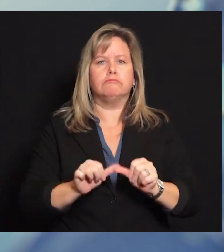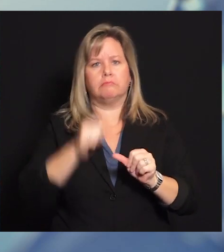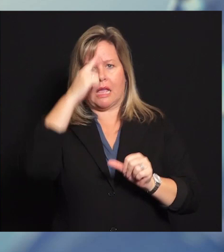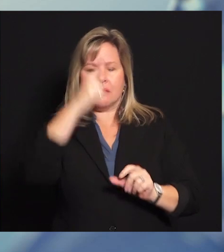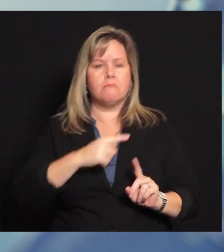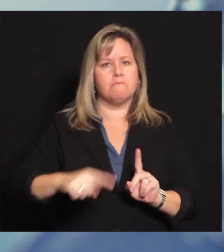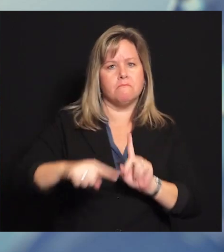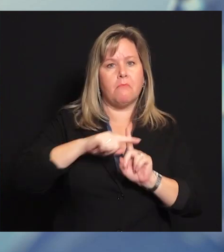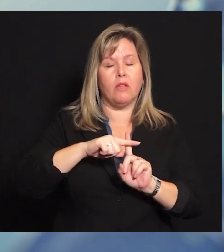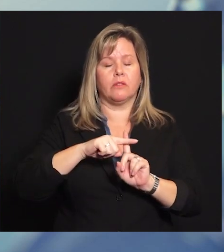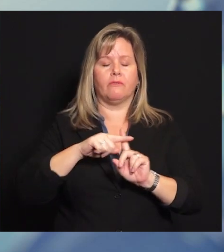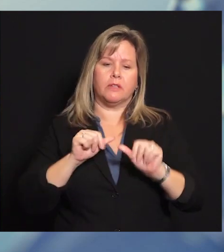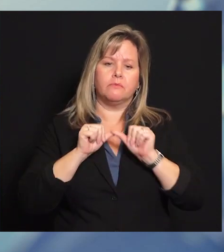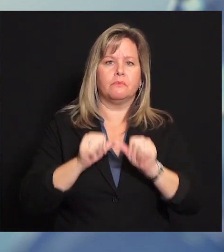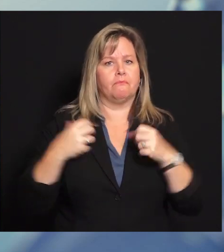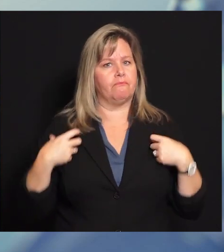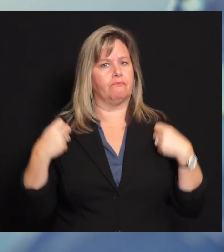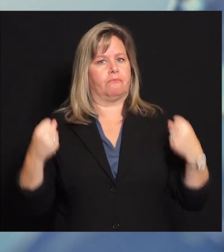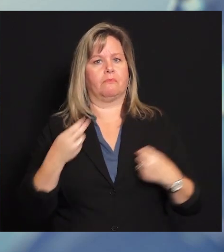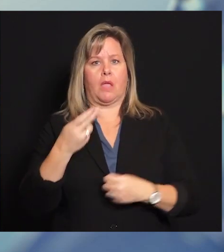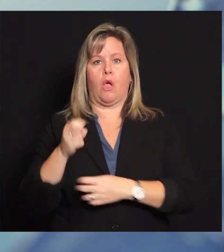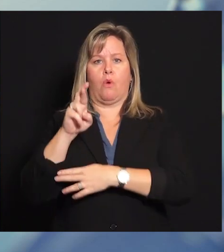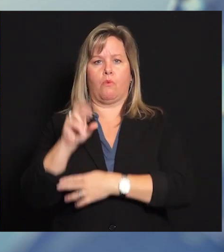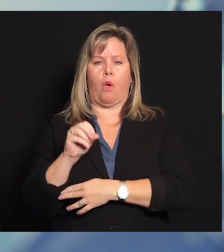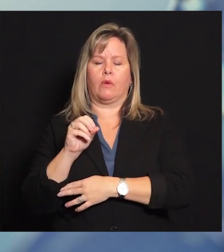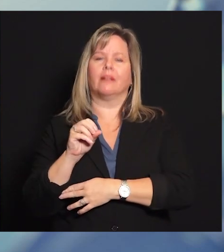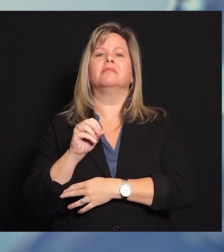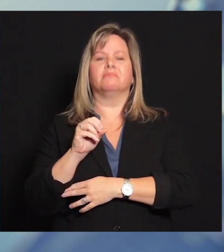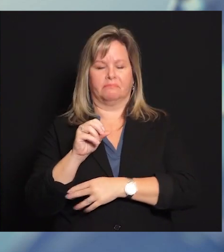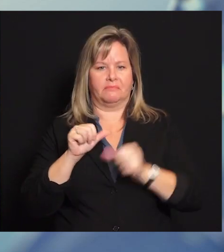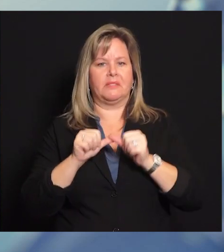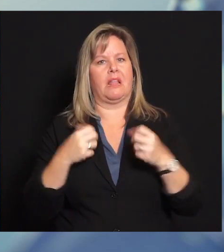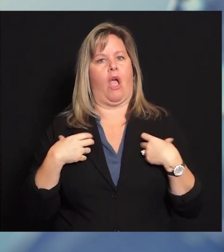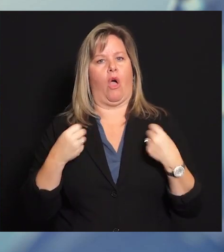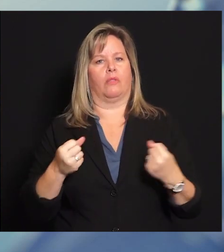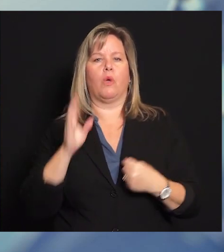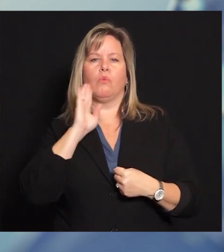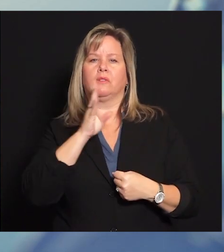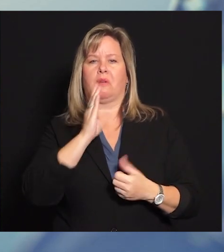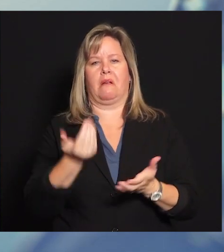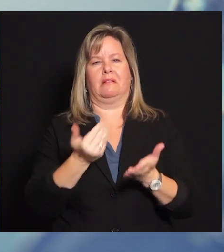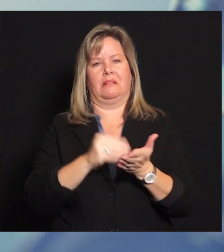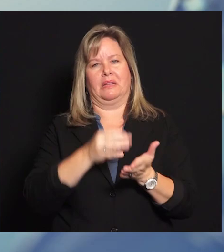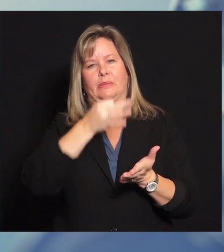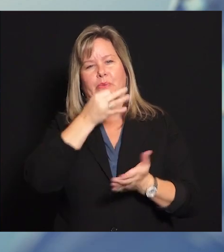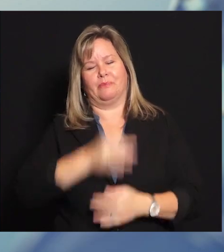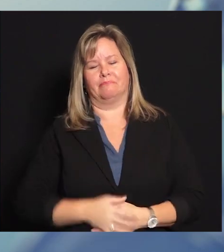and stay healthy. I'm Dr. Adam London from the Kent County Health Department, and I'll talk to you again very soon.